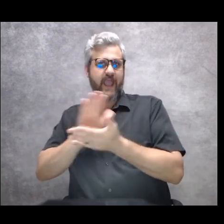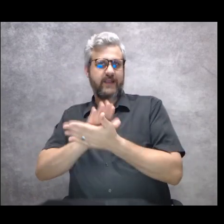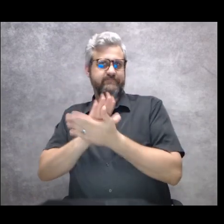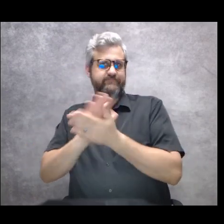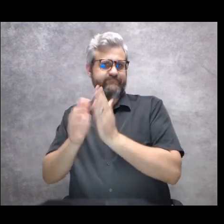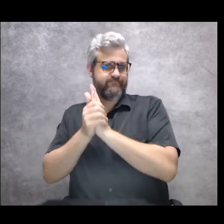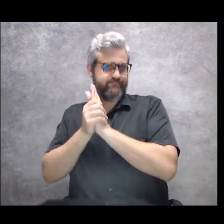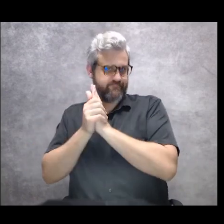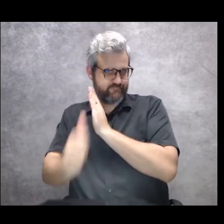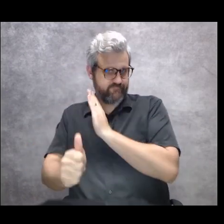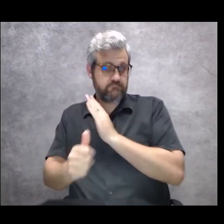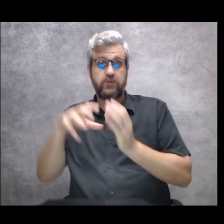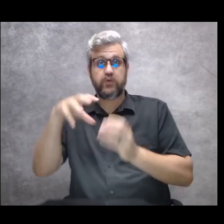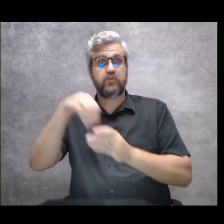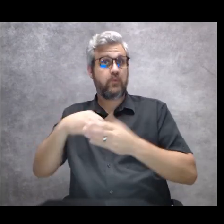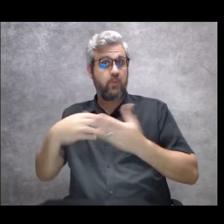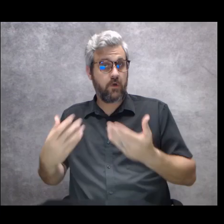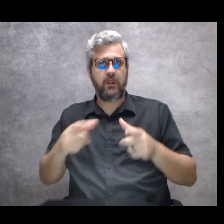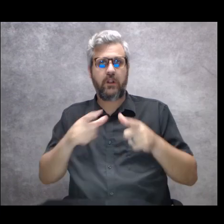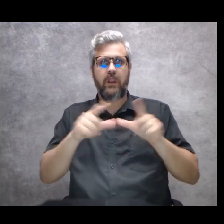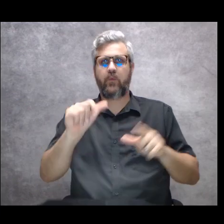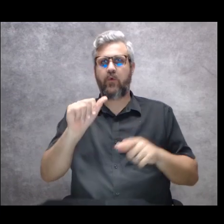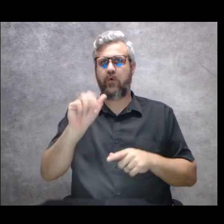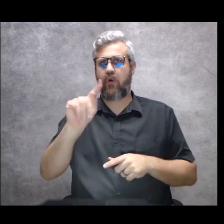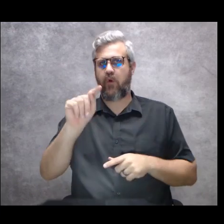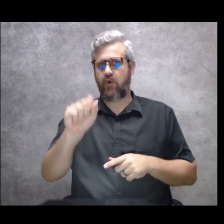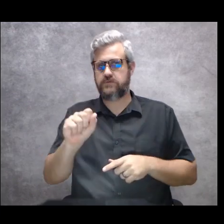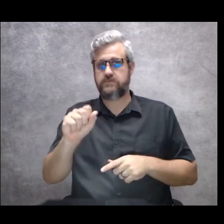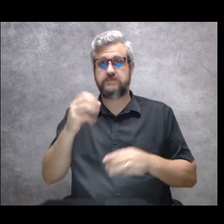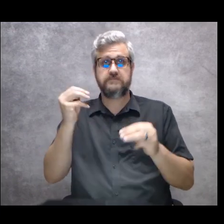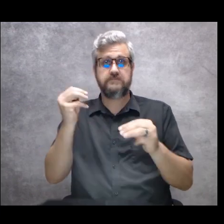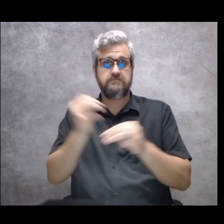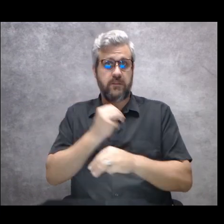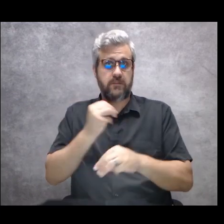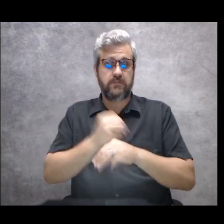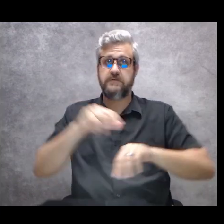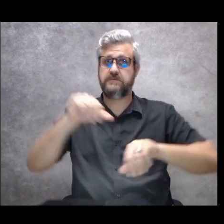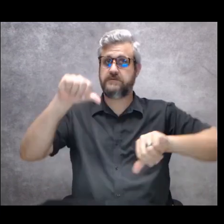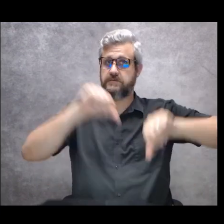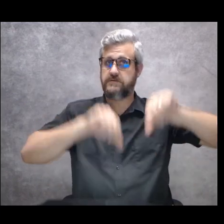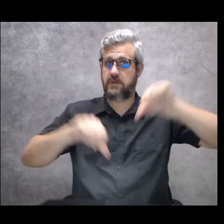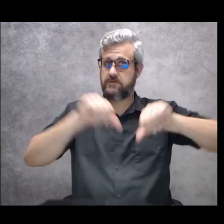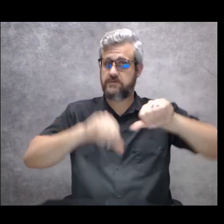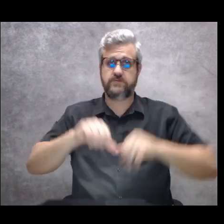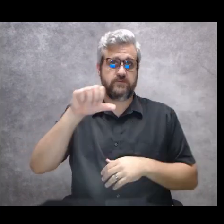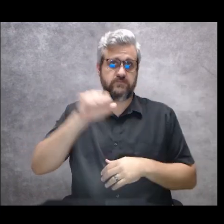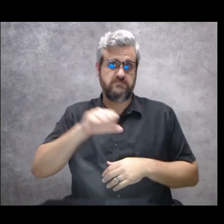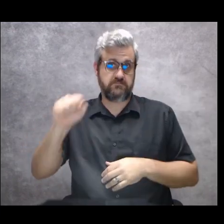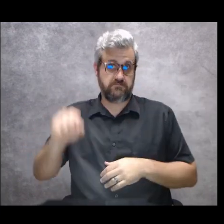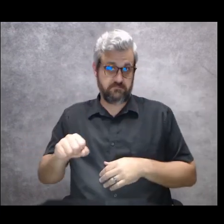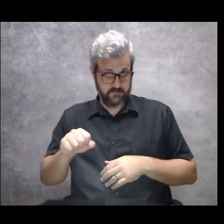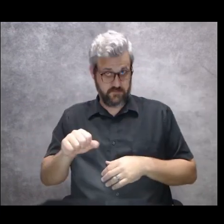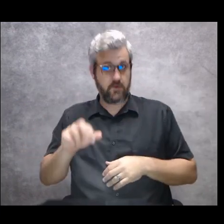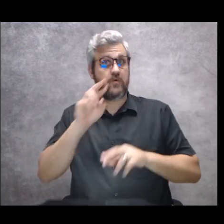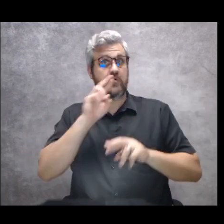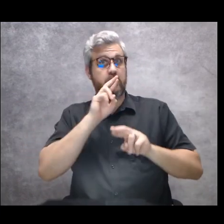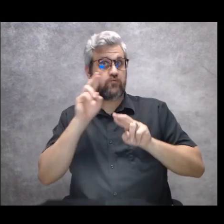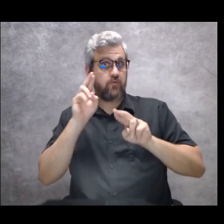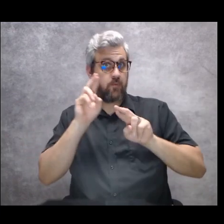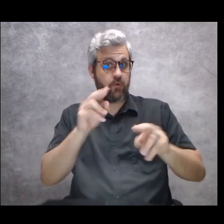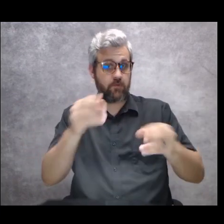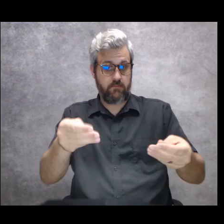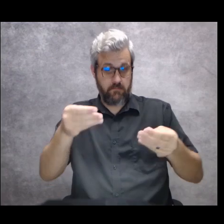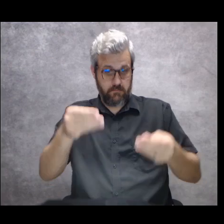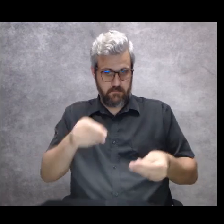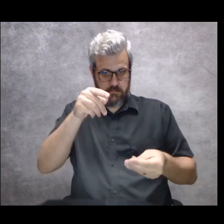aptitude, which are language arts, math, science, and social studies. This report ensures that